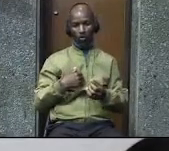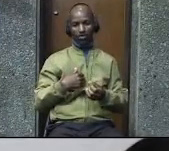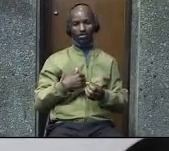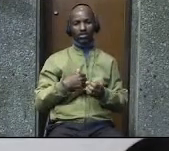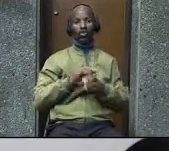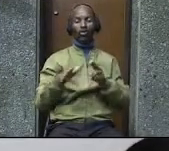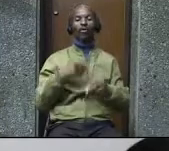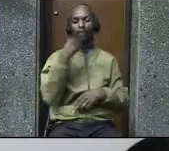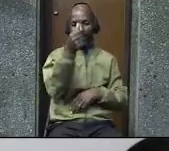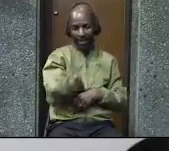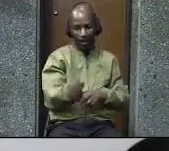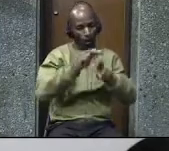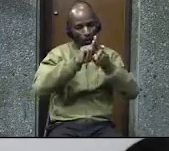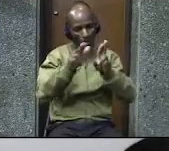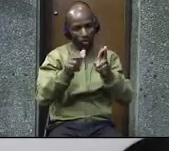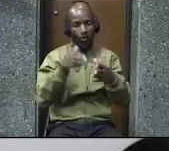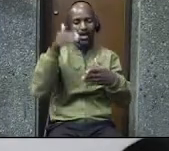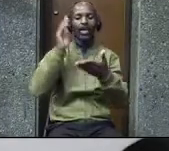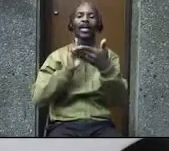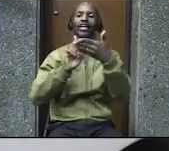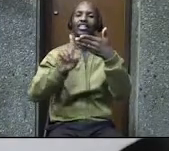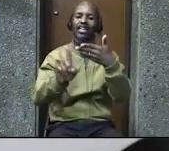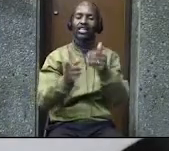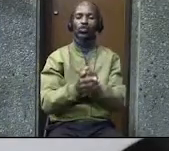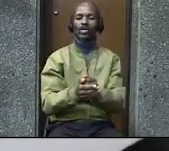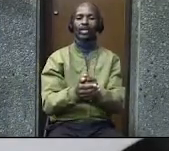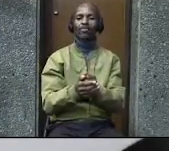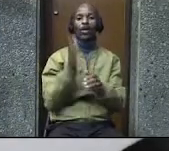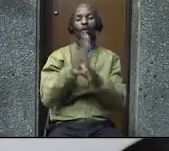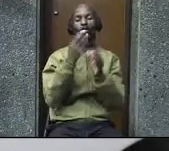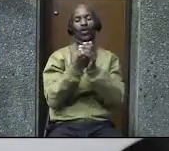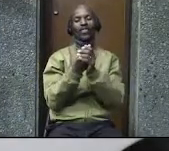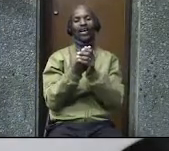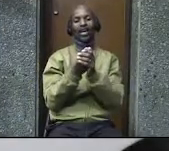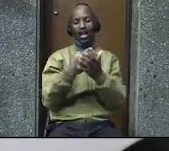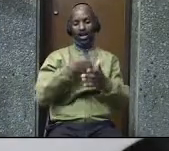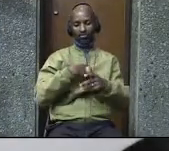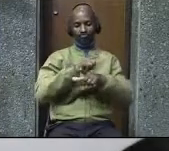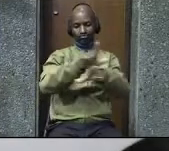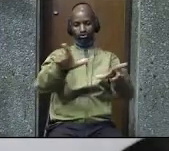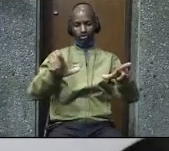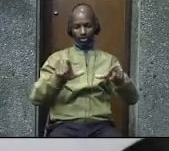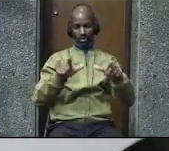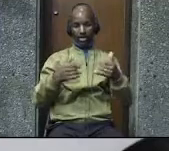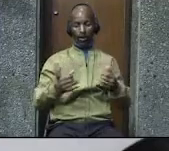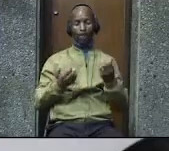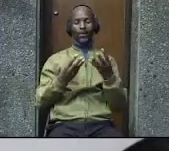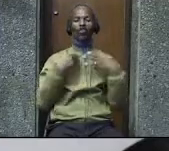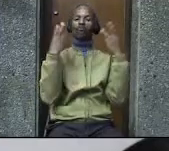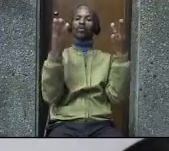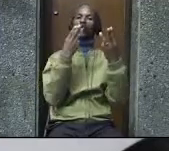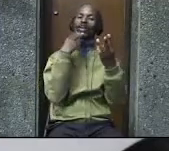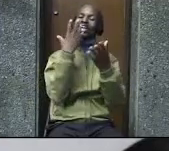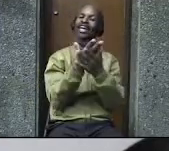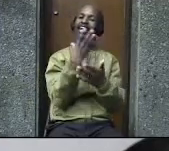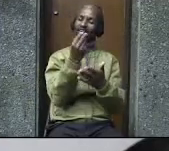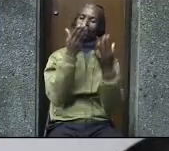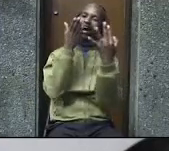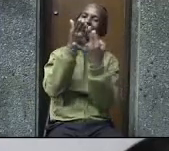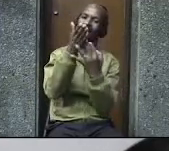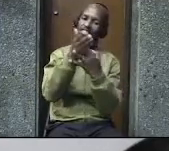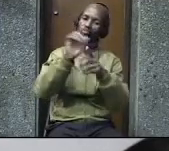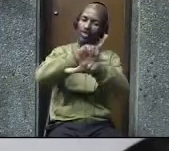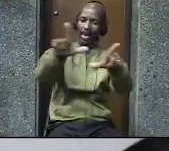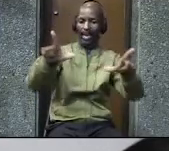without compensation, or do we enter into a deal with the landowner so that majority of the people can have access to